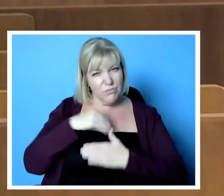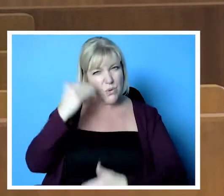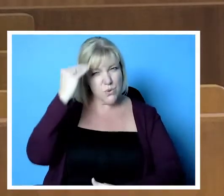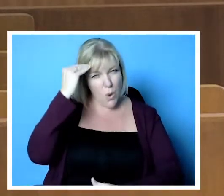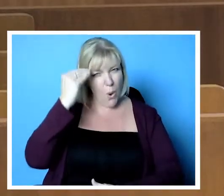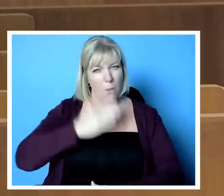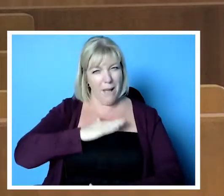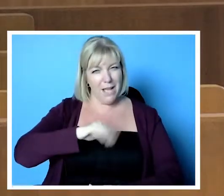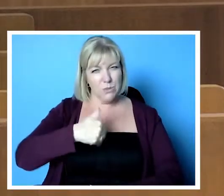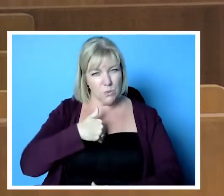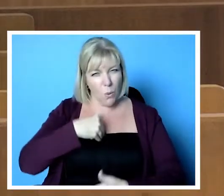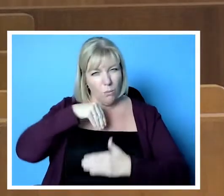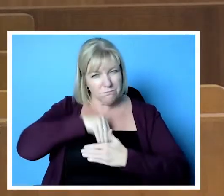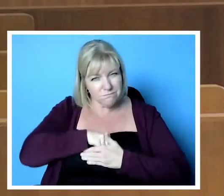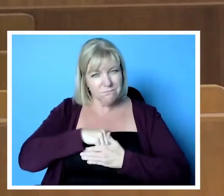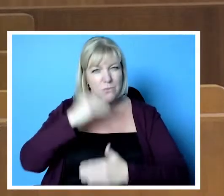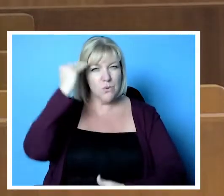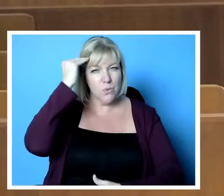soul.